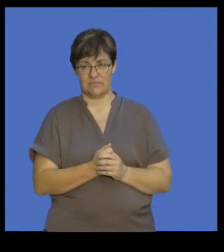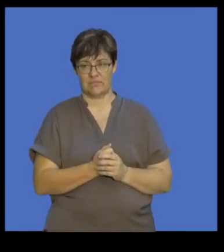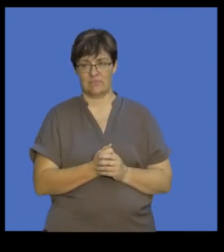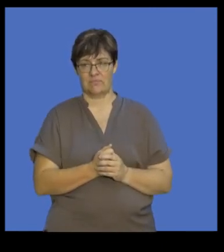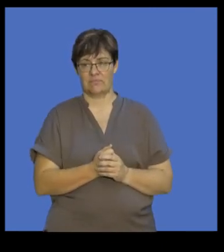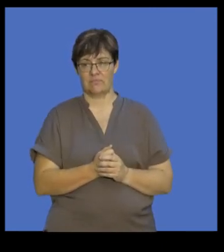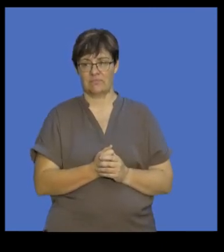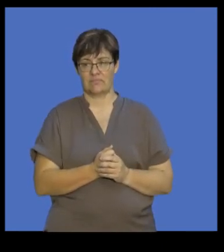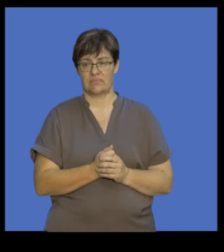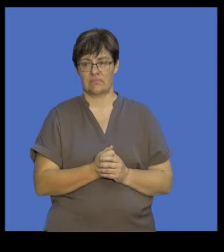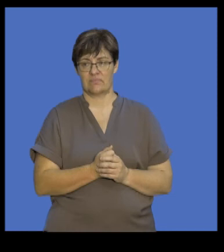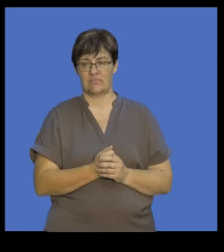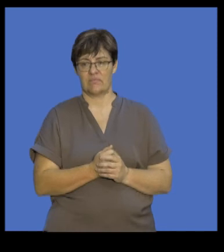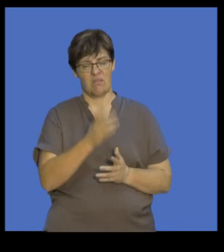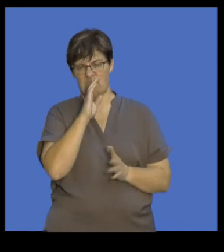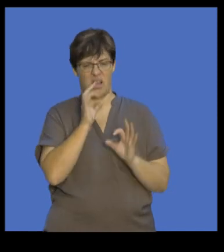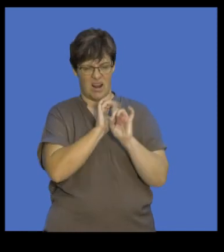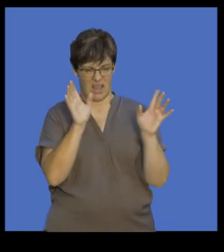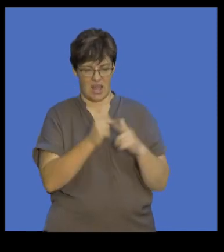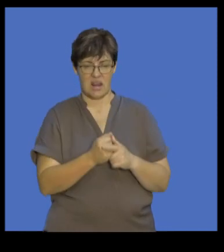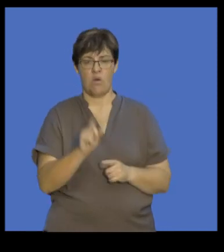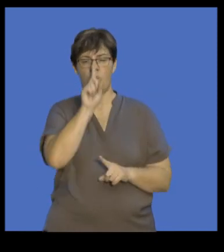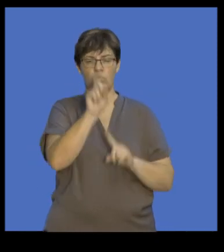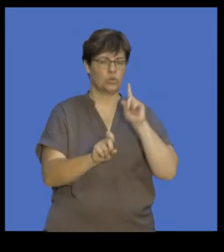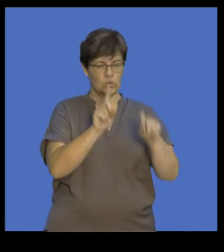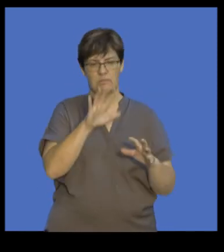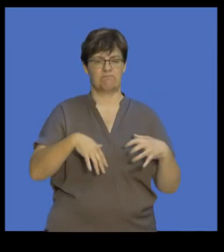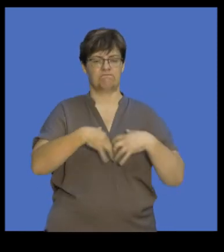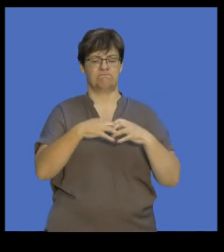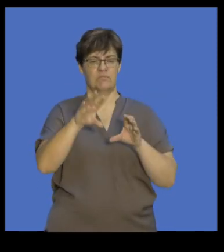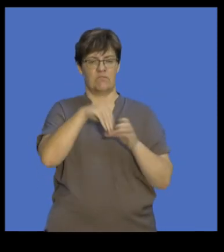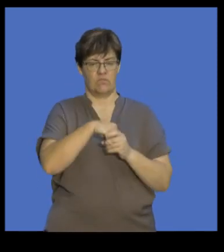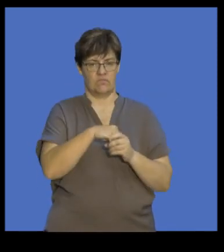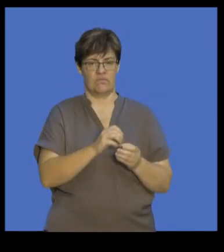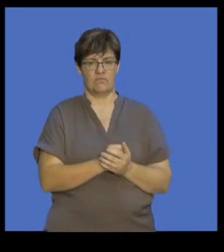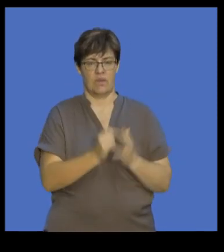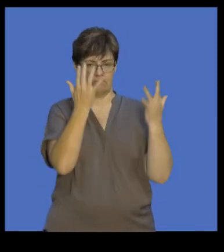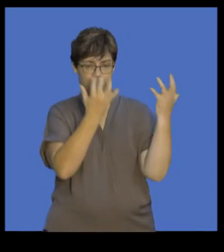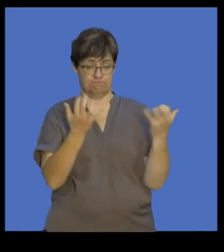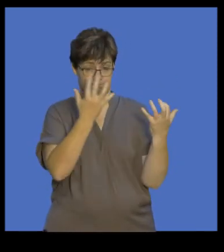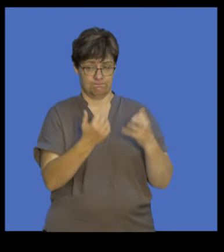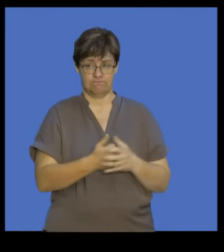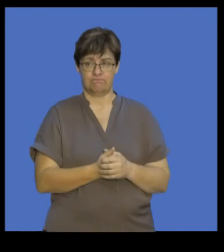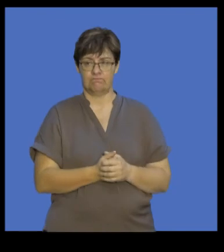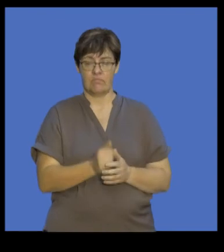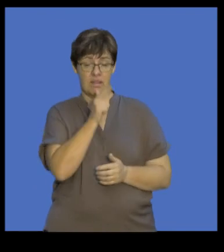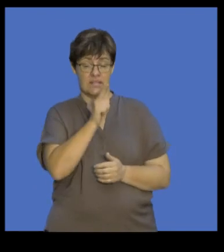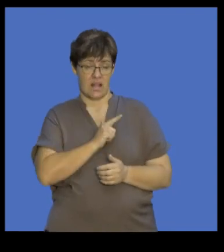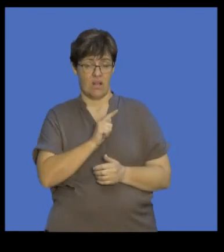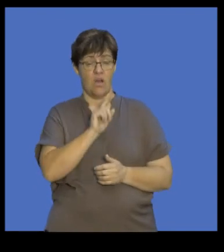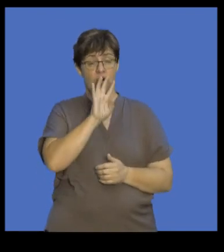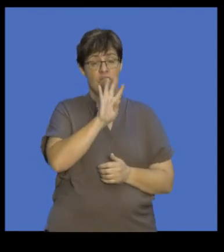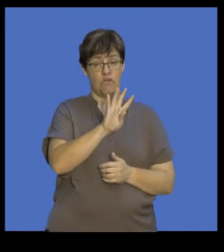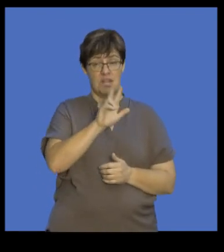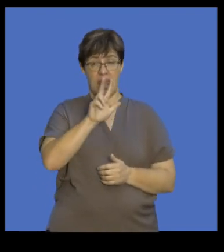battery. Okay, right. So that's straightforward. Now questions that involve,